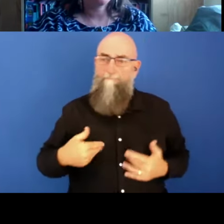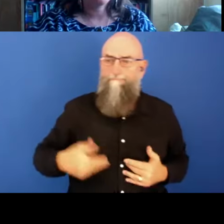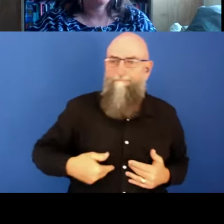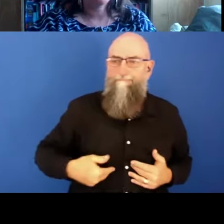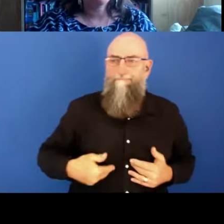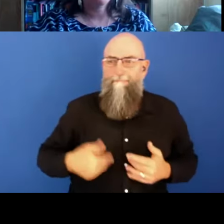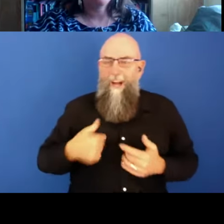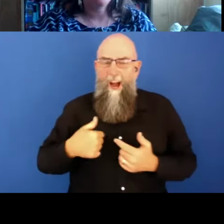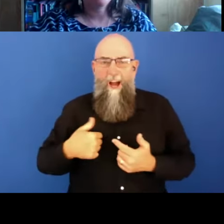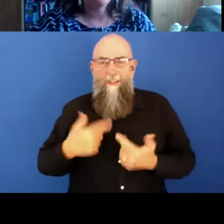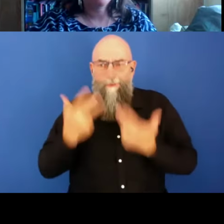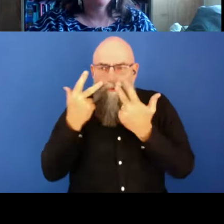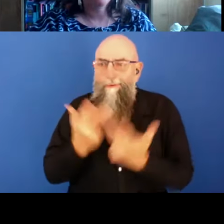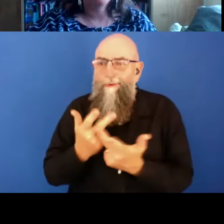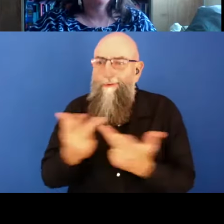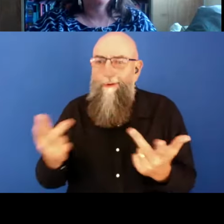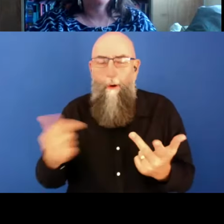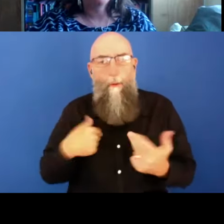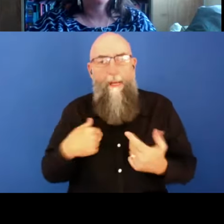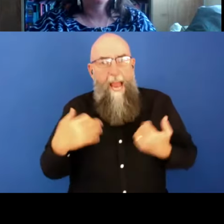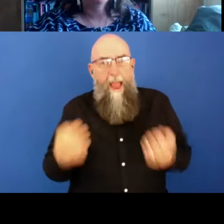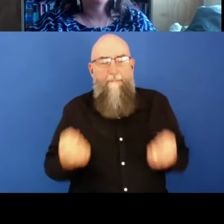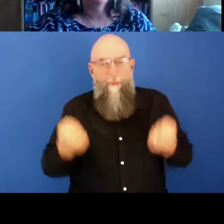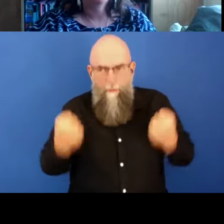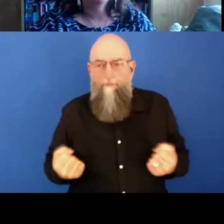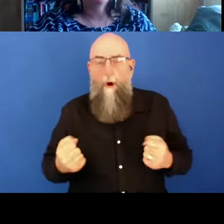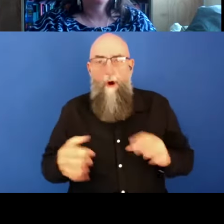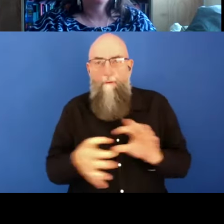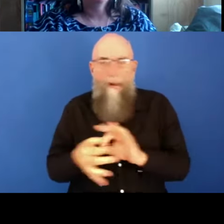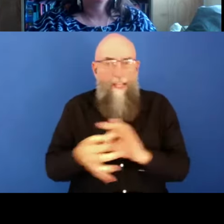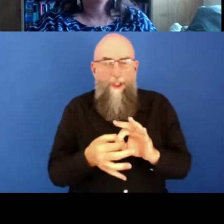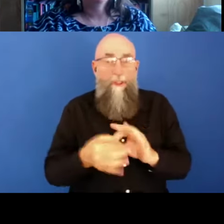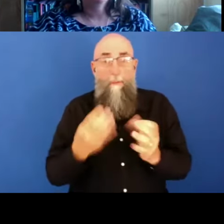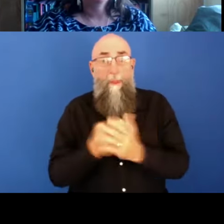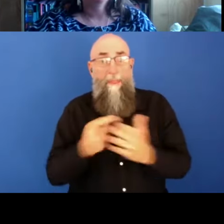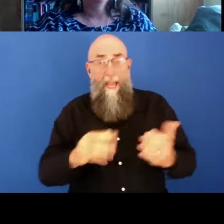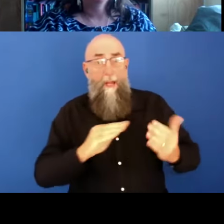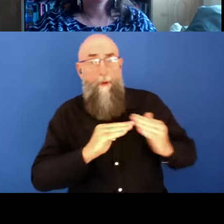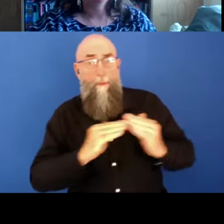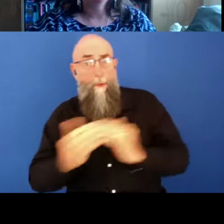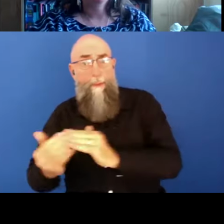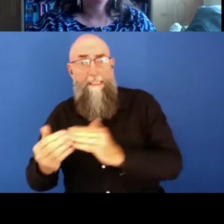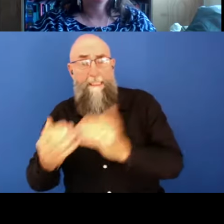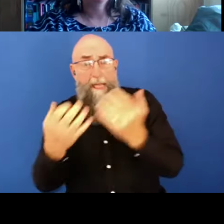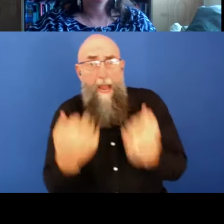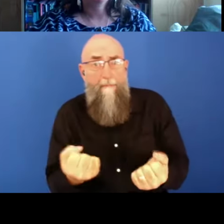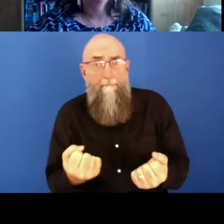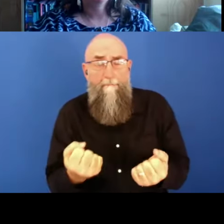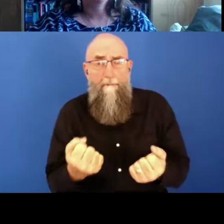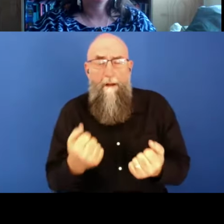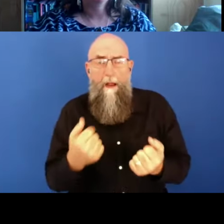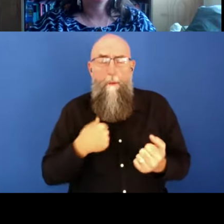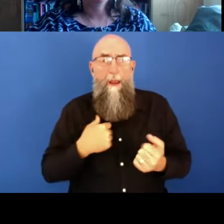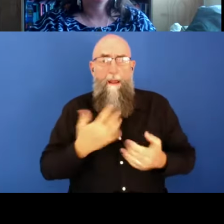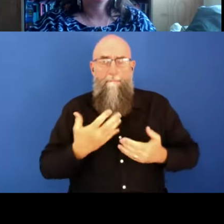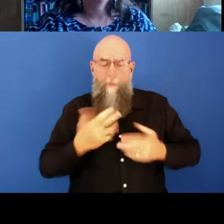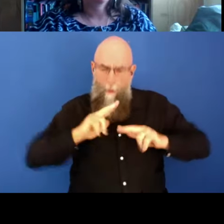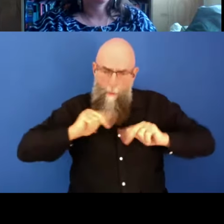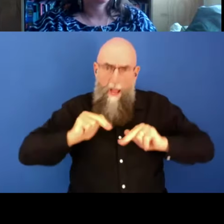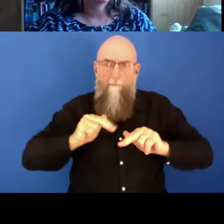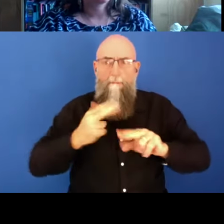was we have this relationship um with this community and we've we've maintained it over a period of time um